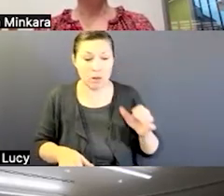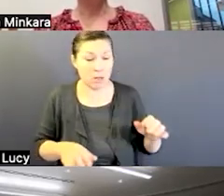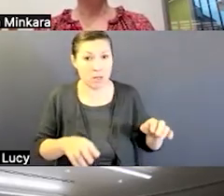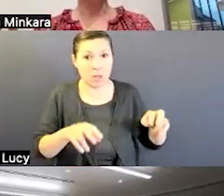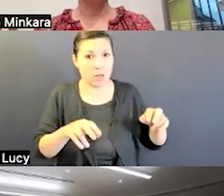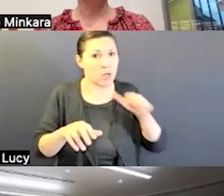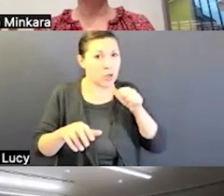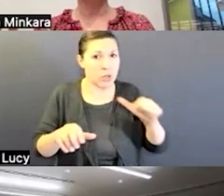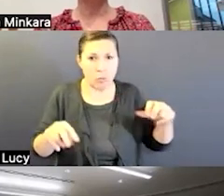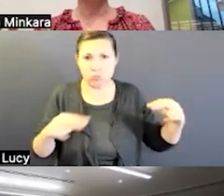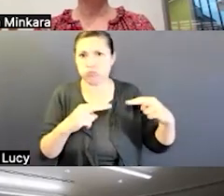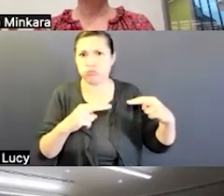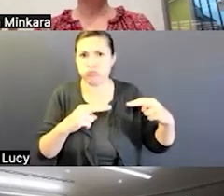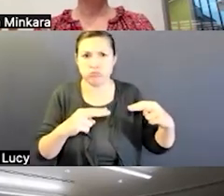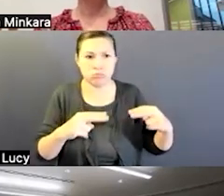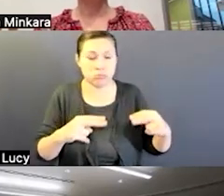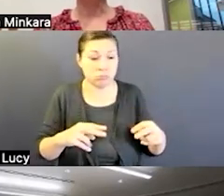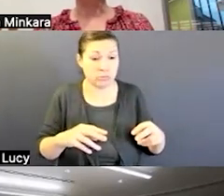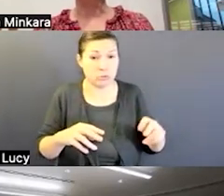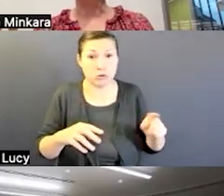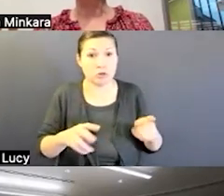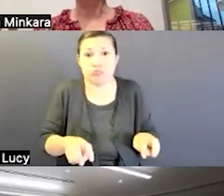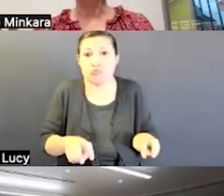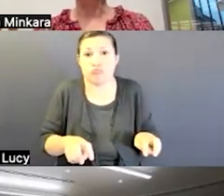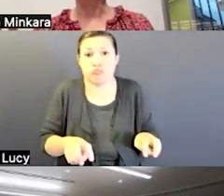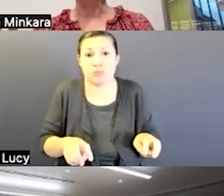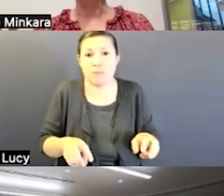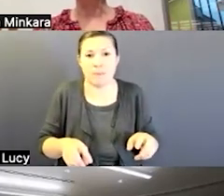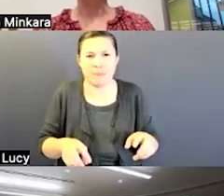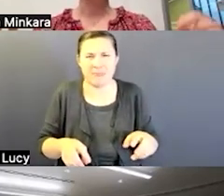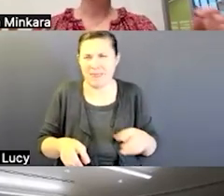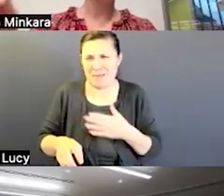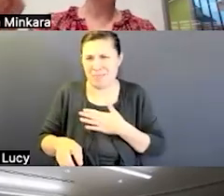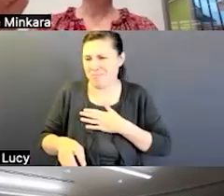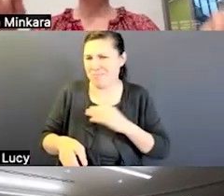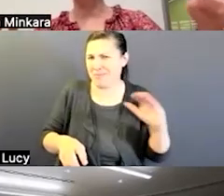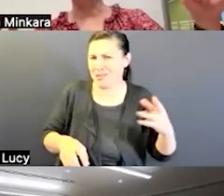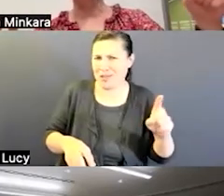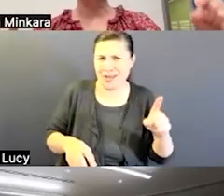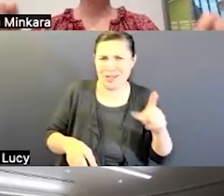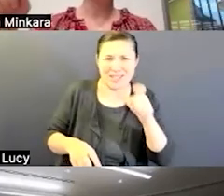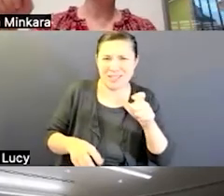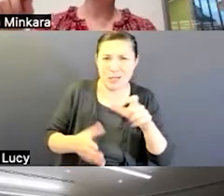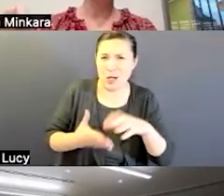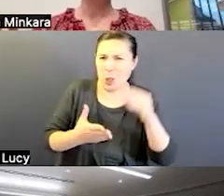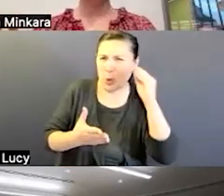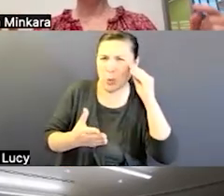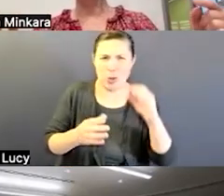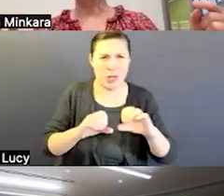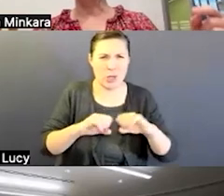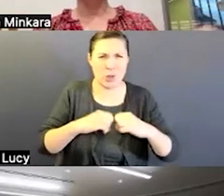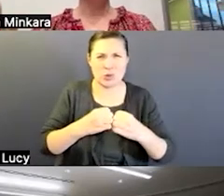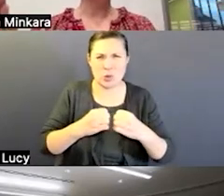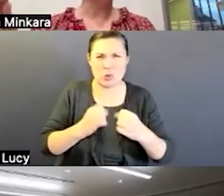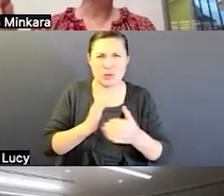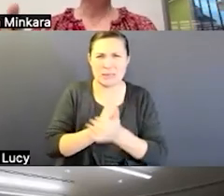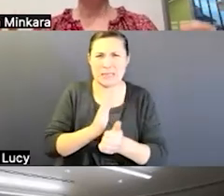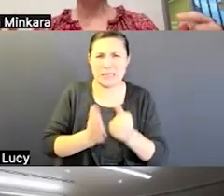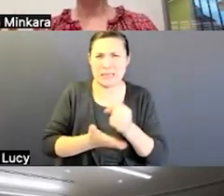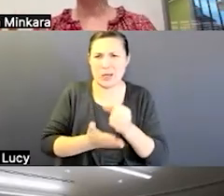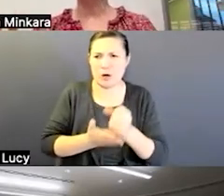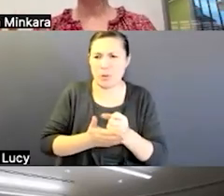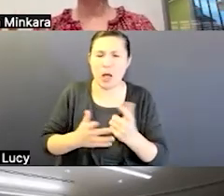need for my child to go to social skills therapy to learn how to take conversational turns and talk